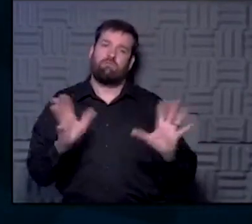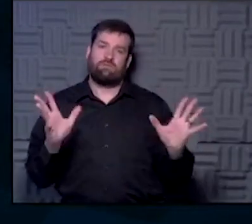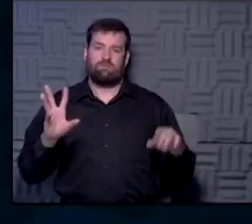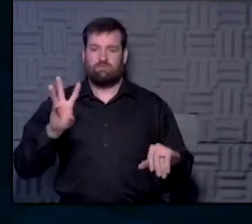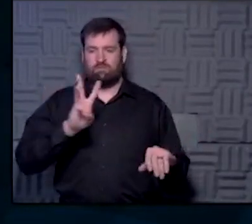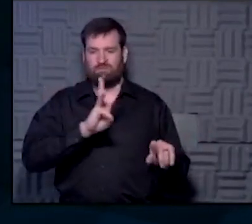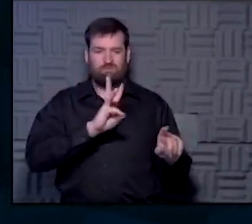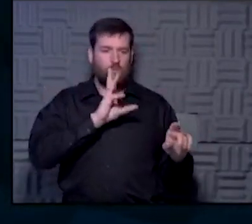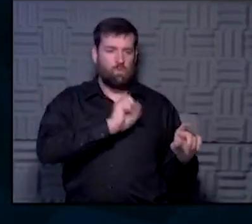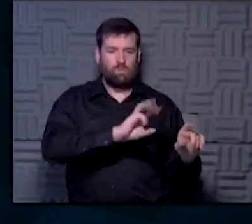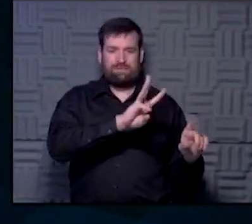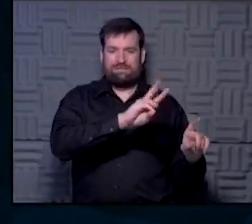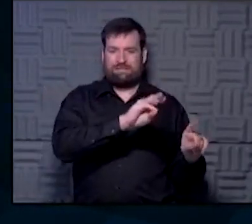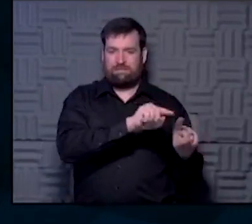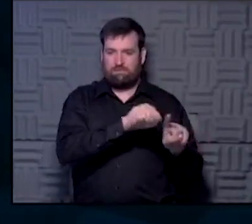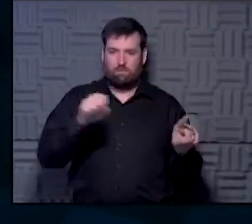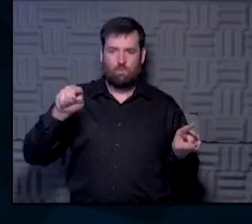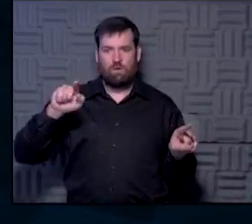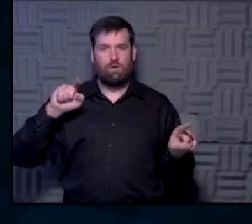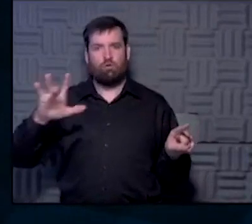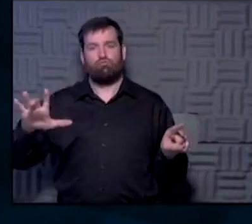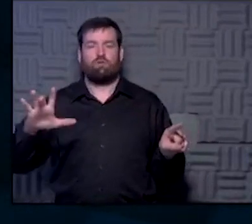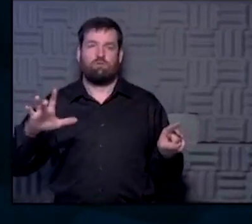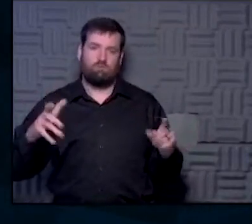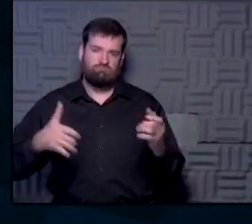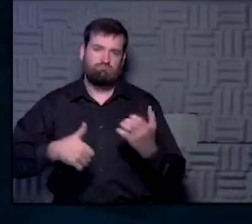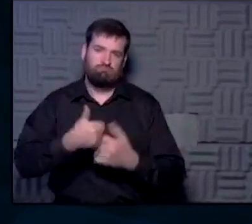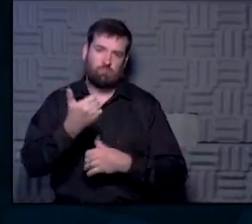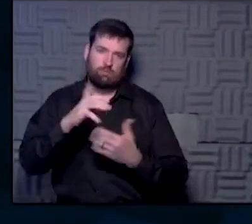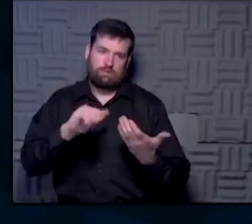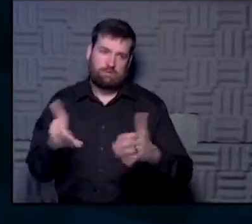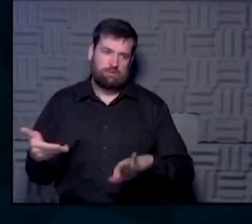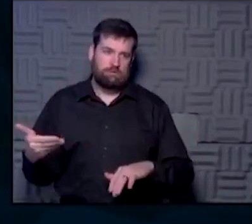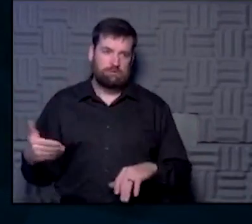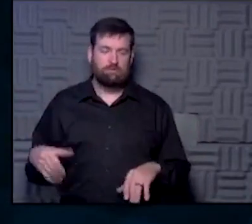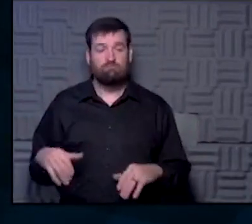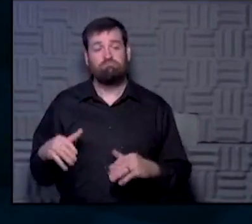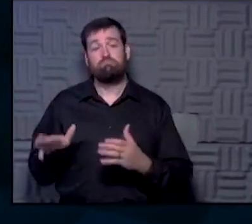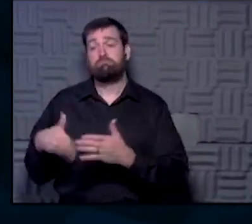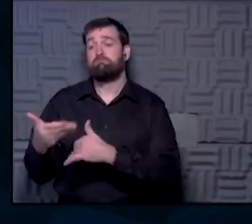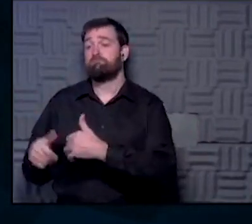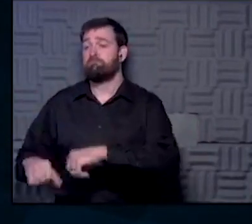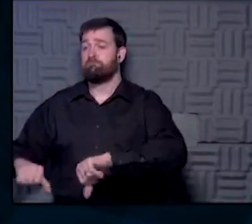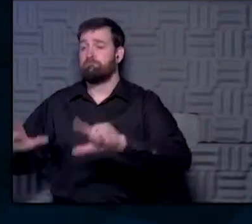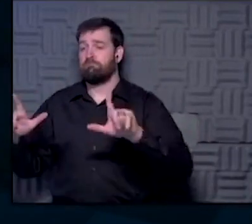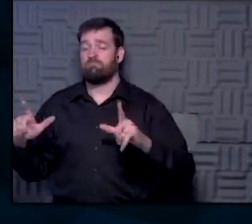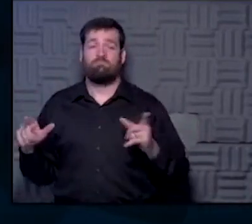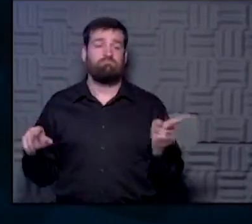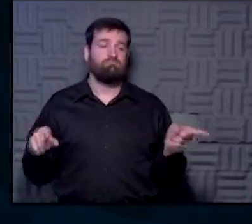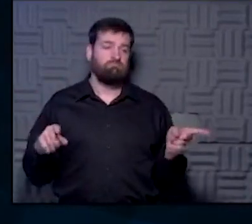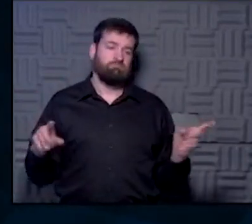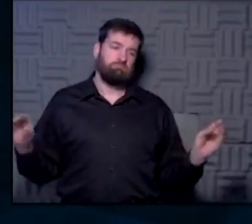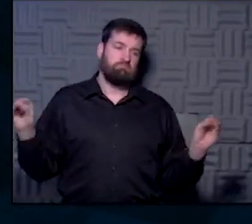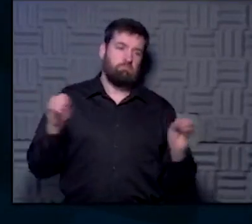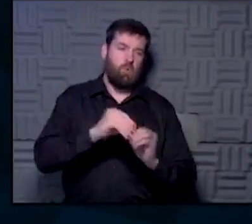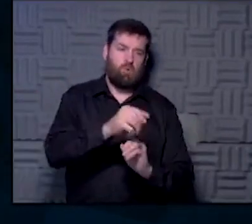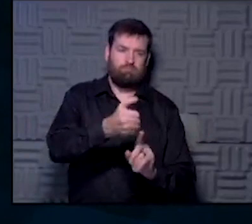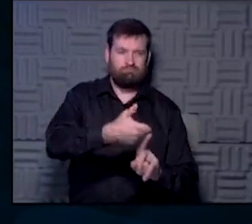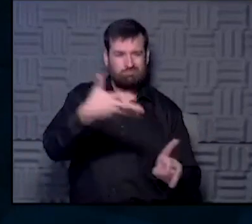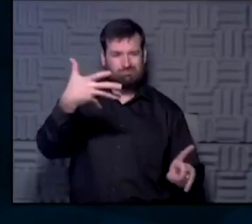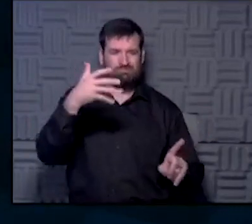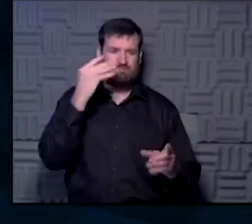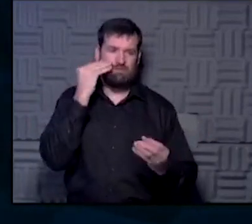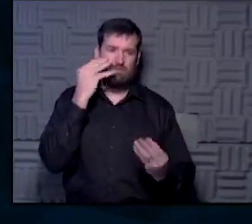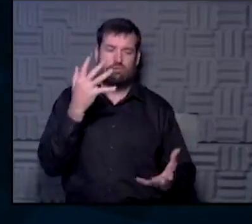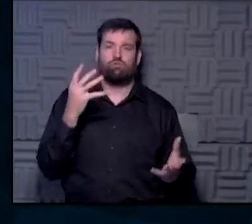60 to 100 population. Next slide, please. This gives a little bit further information so that you